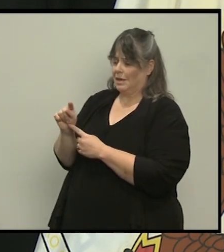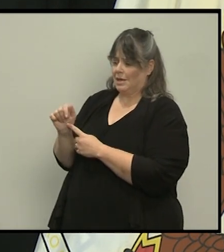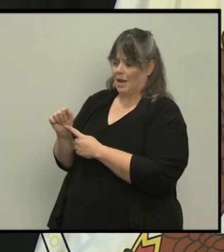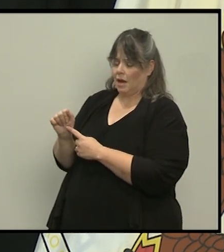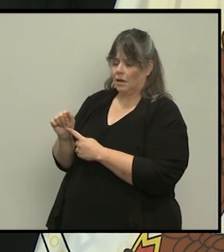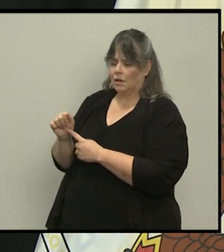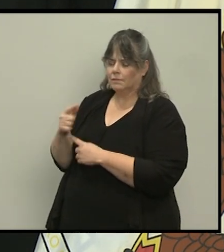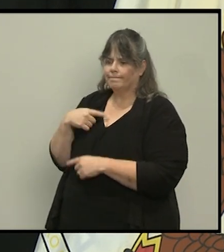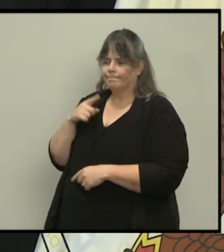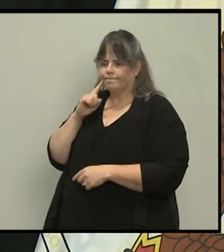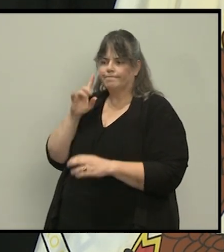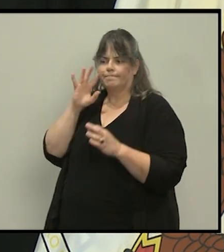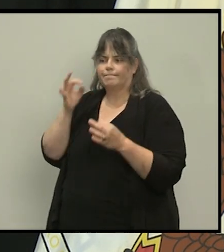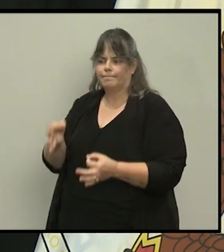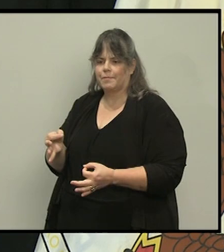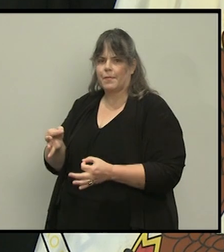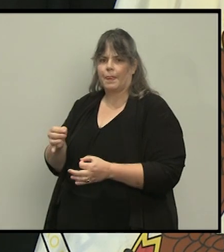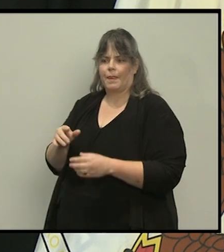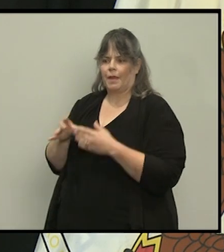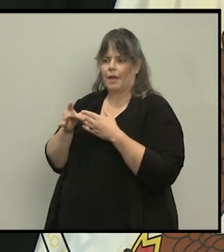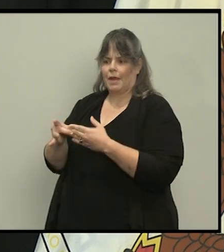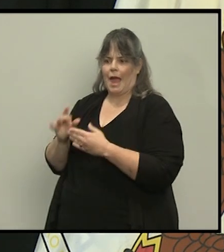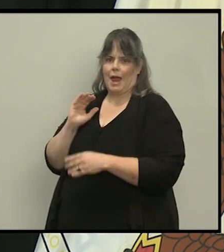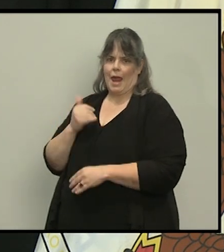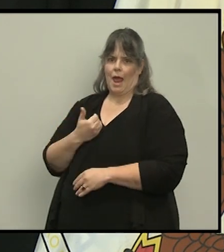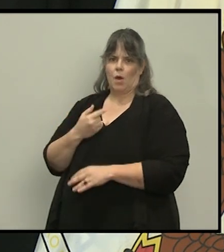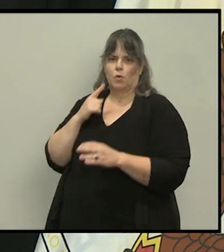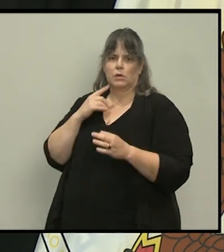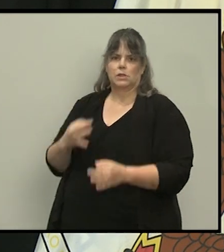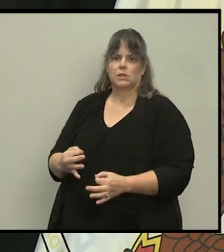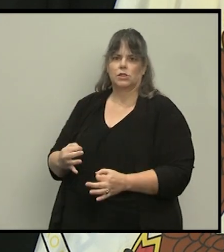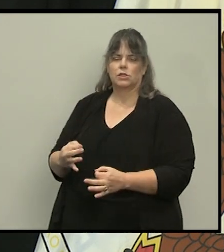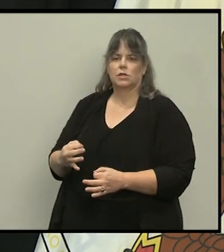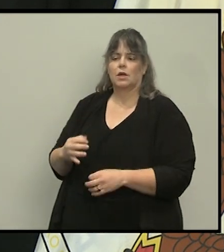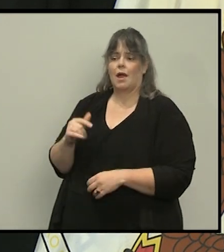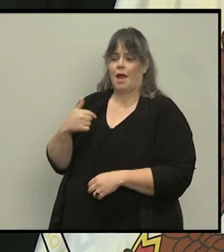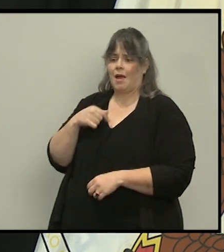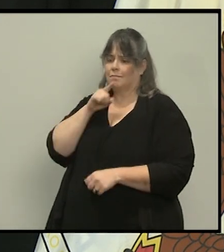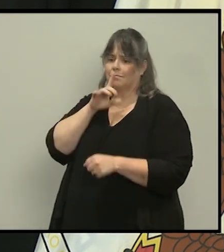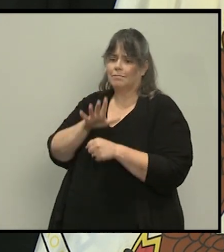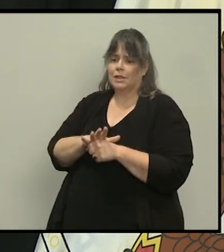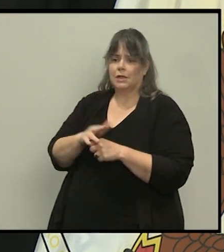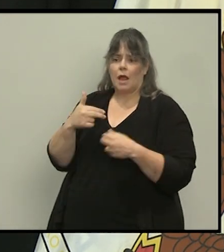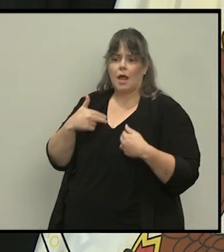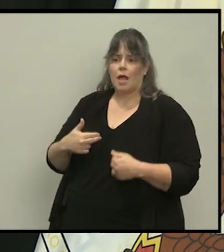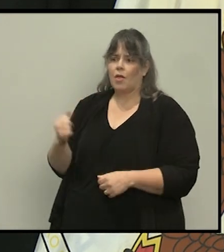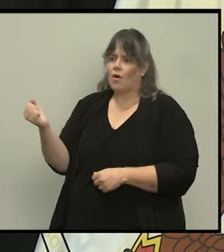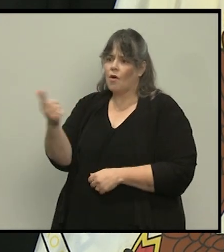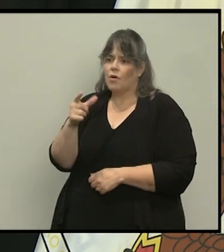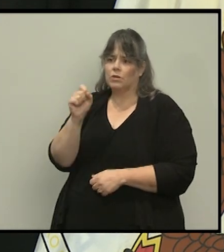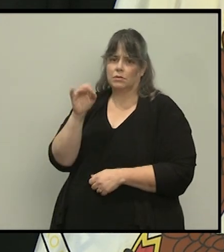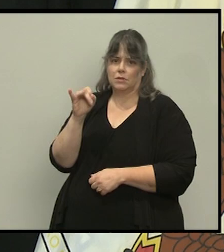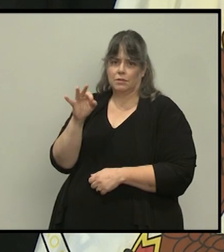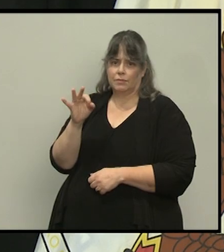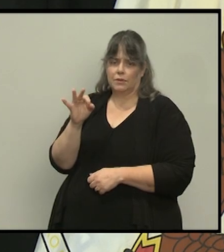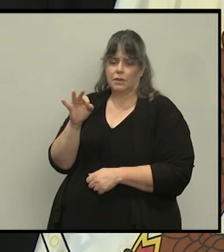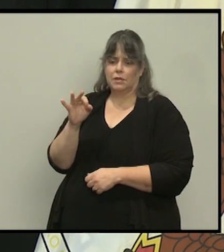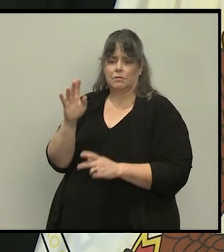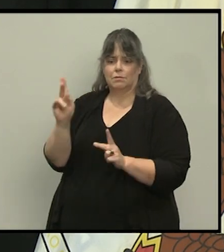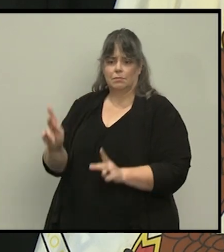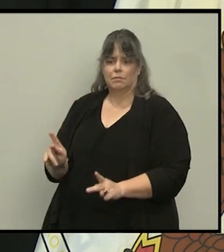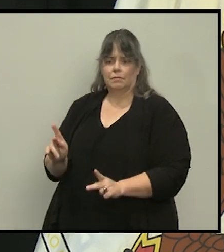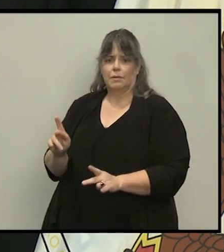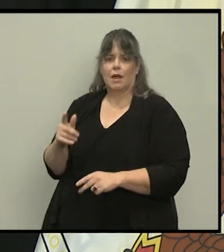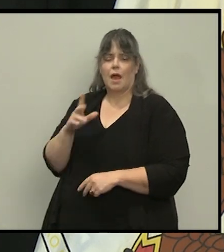and guide our decisions. I am committed to the health and well-being of all San Franciscans and doing everything